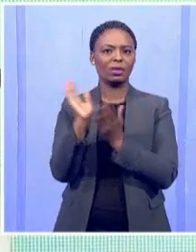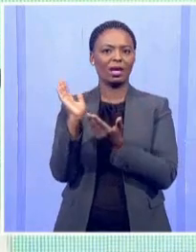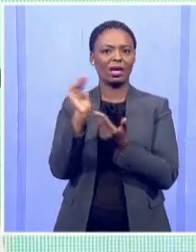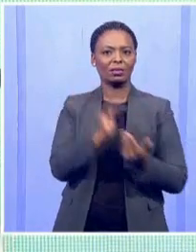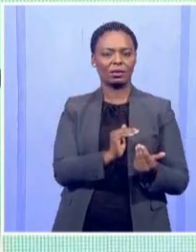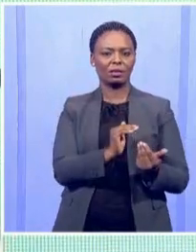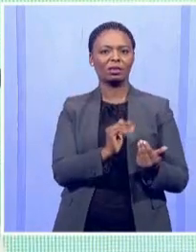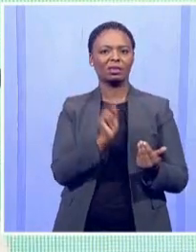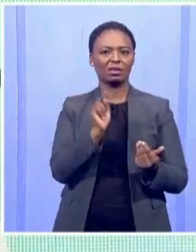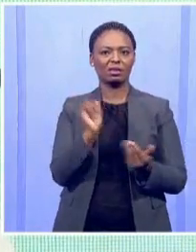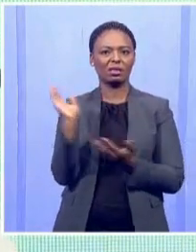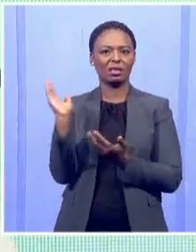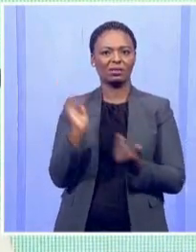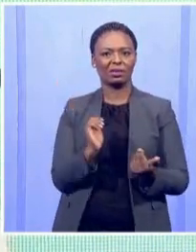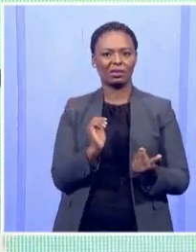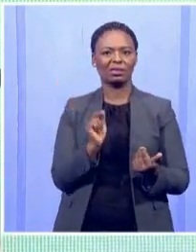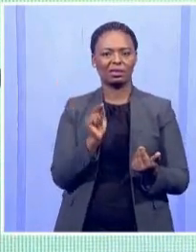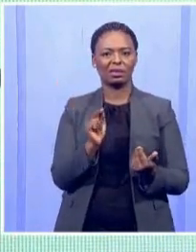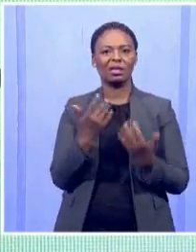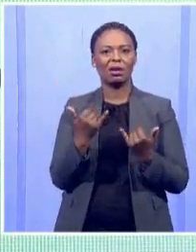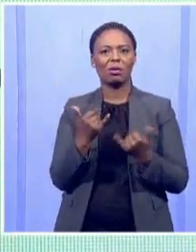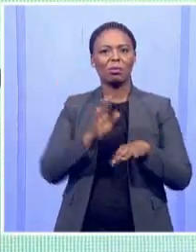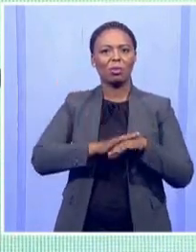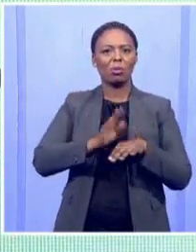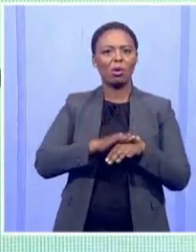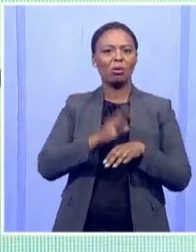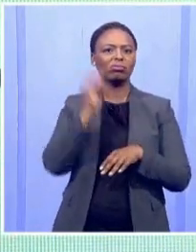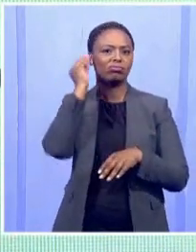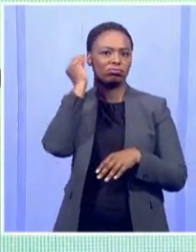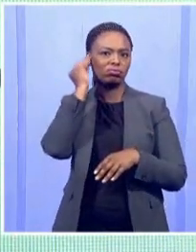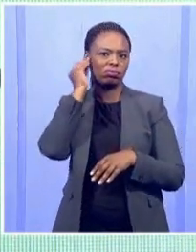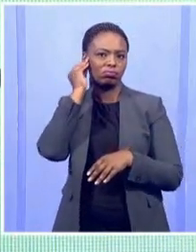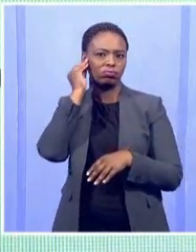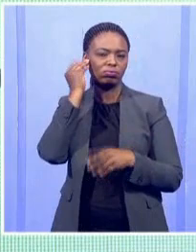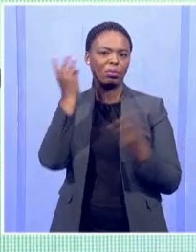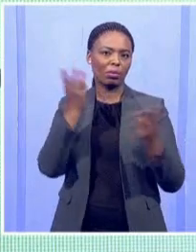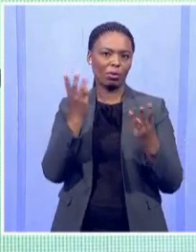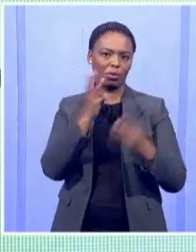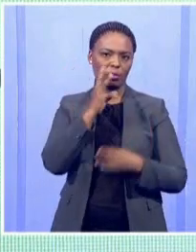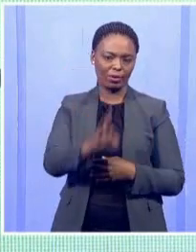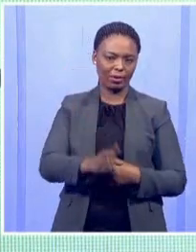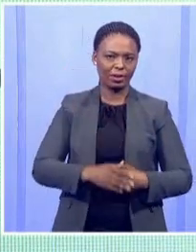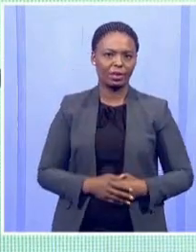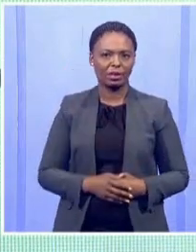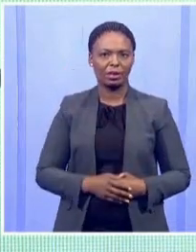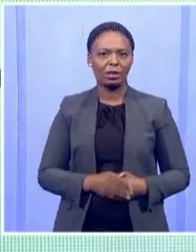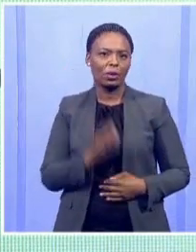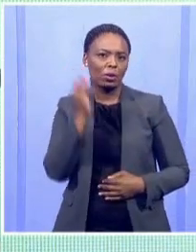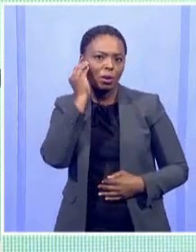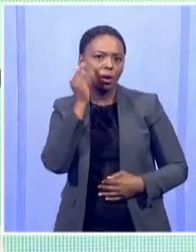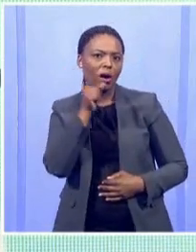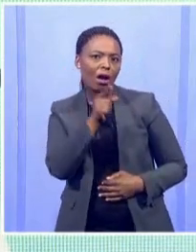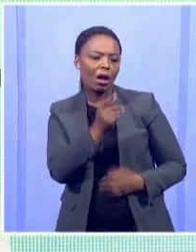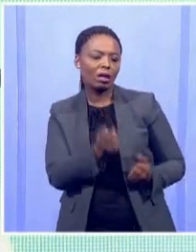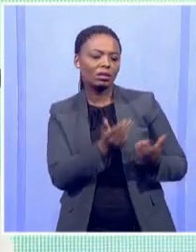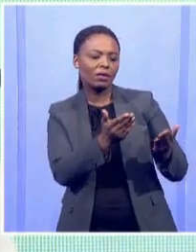of, in terms, people become much more informed in terms of what kind of services they